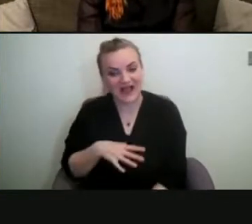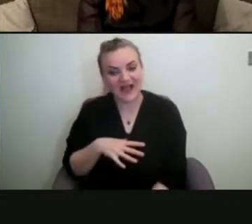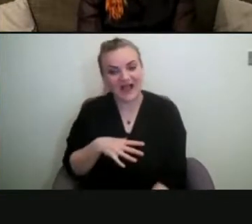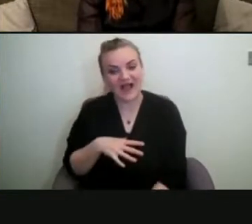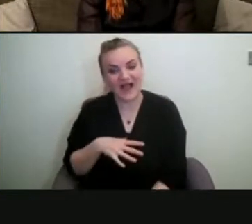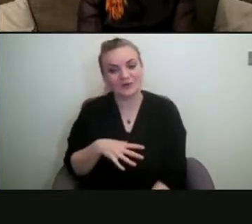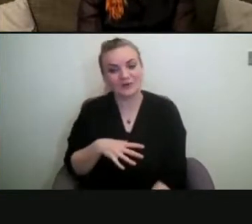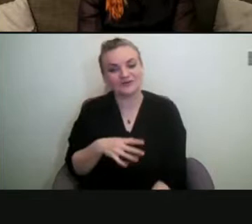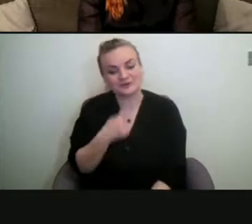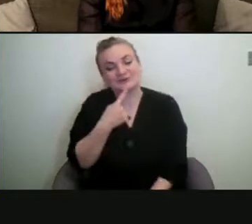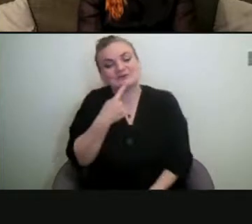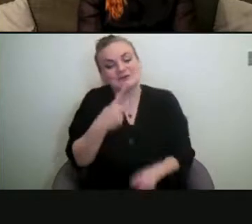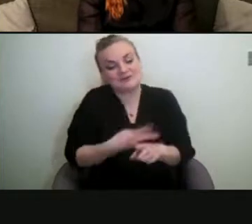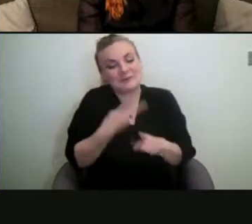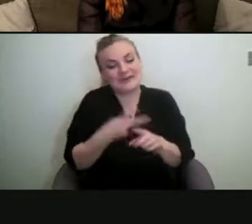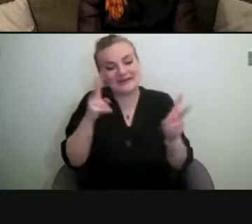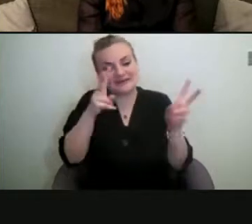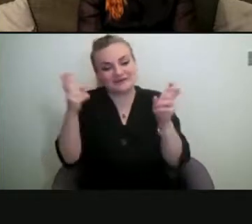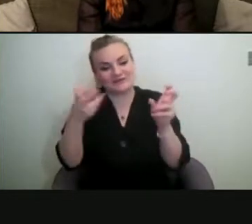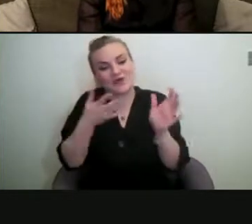my coaches of the Opera House,